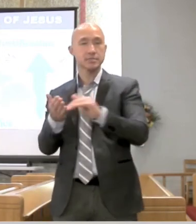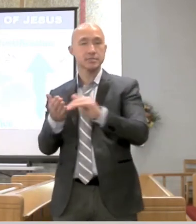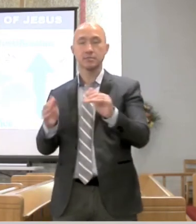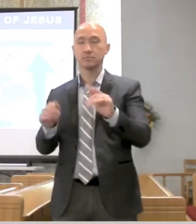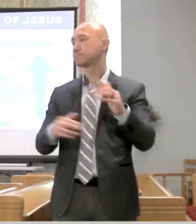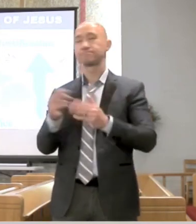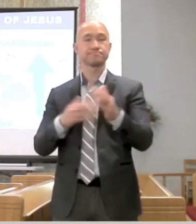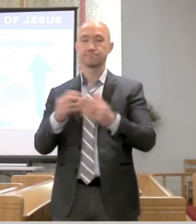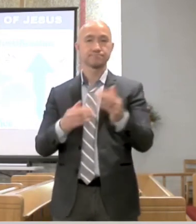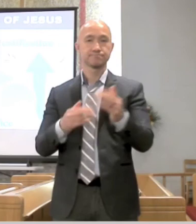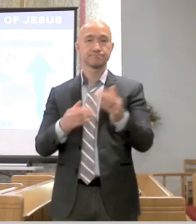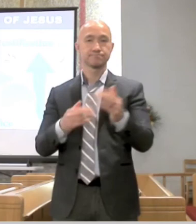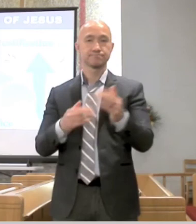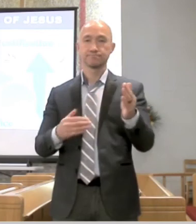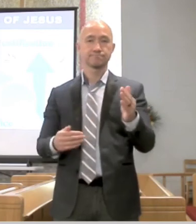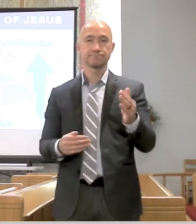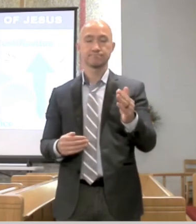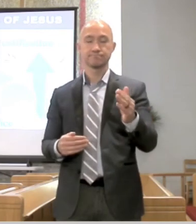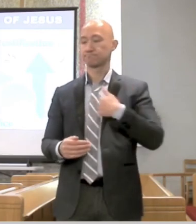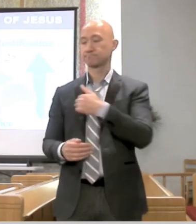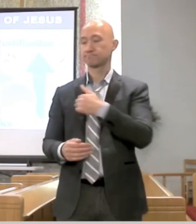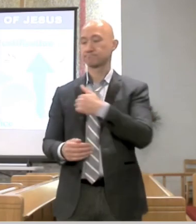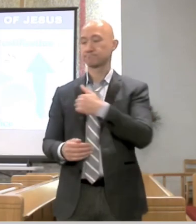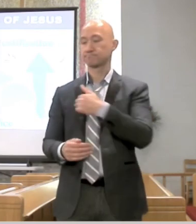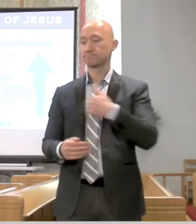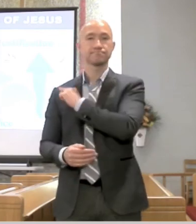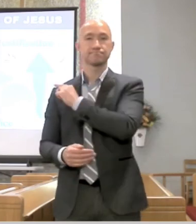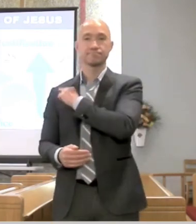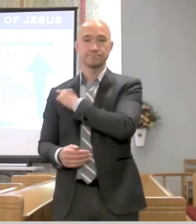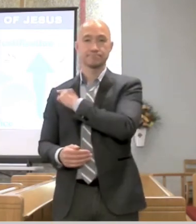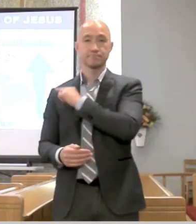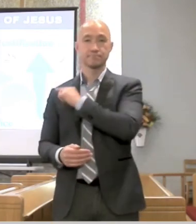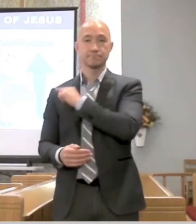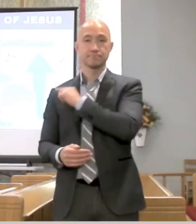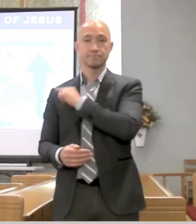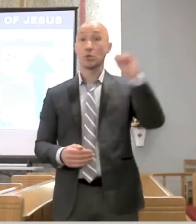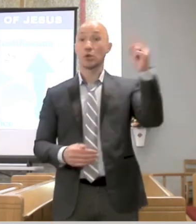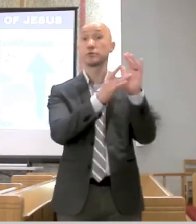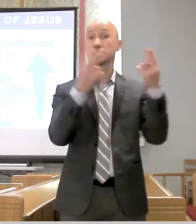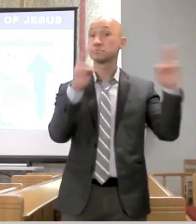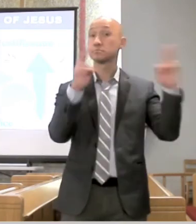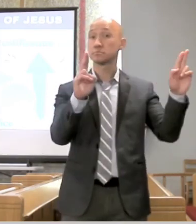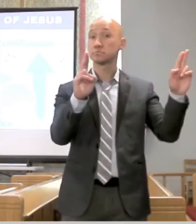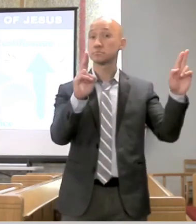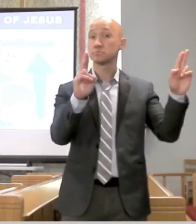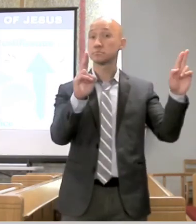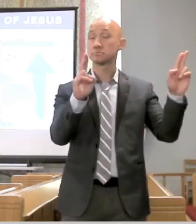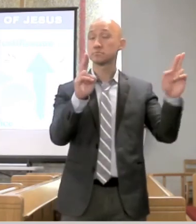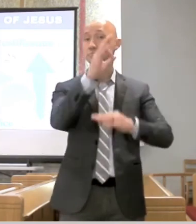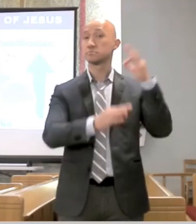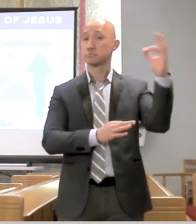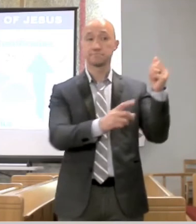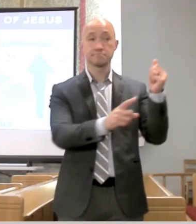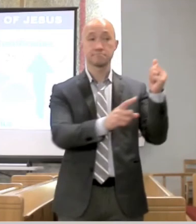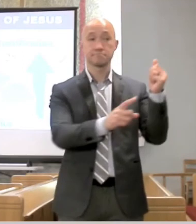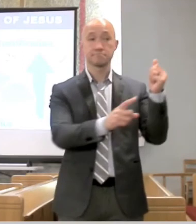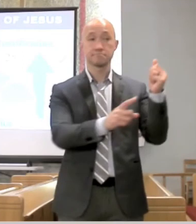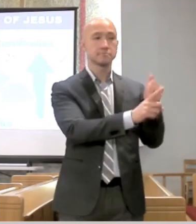out. No way out, except by the way of the innocent one we named Jesus, the man, the